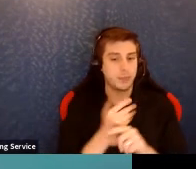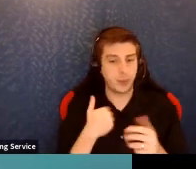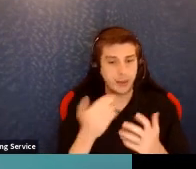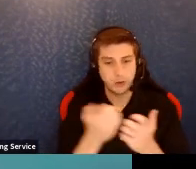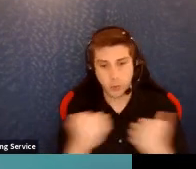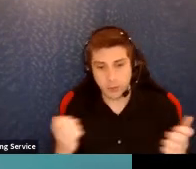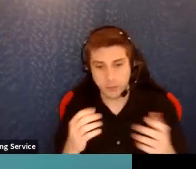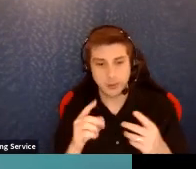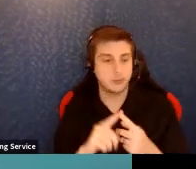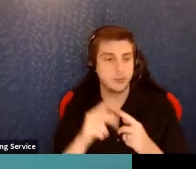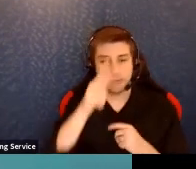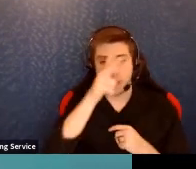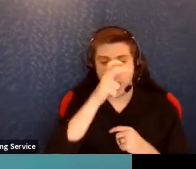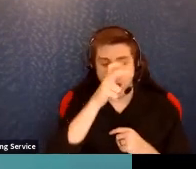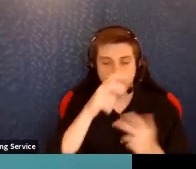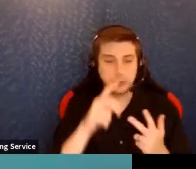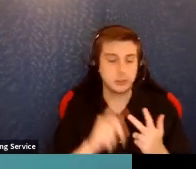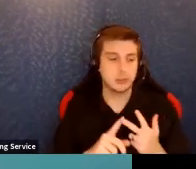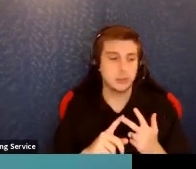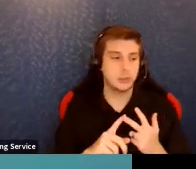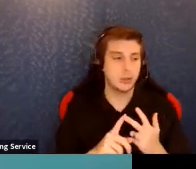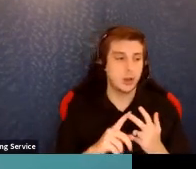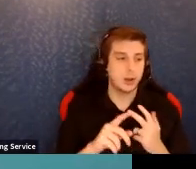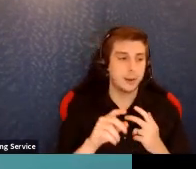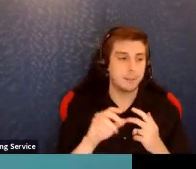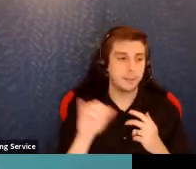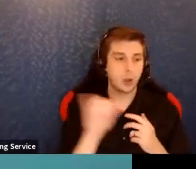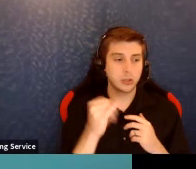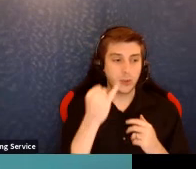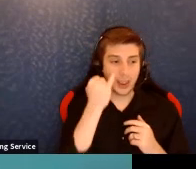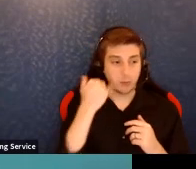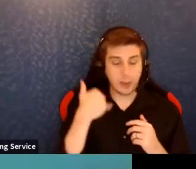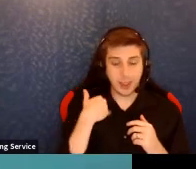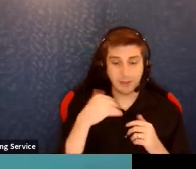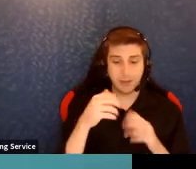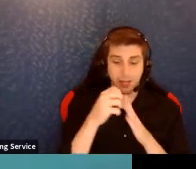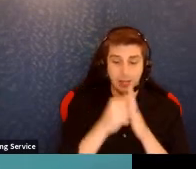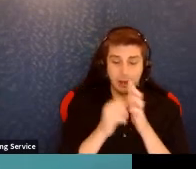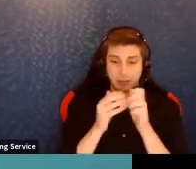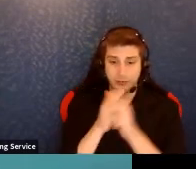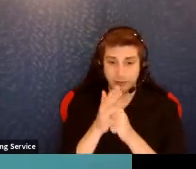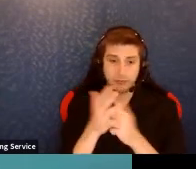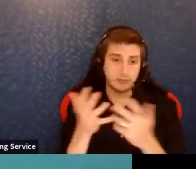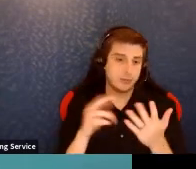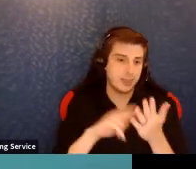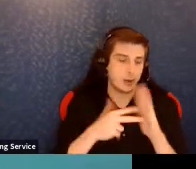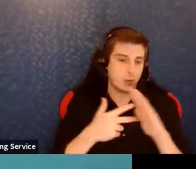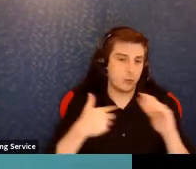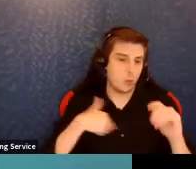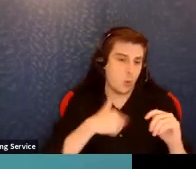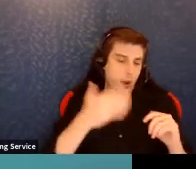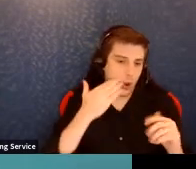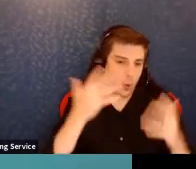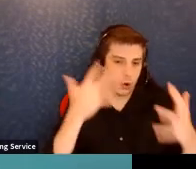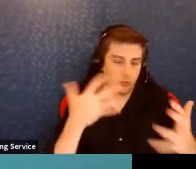with mosquitoes and bugs. And that if we're going to be wearing gloves when we're out there flying, that we already know